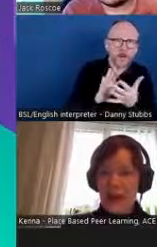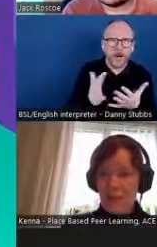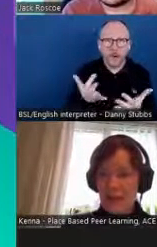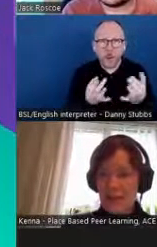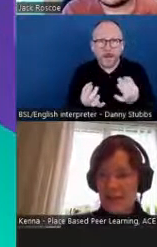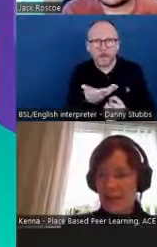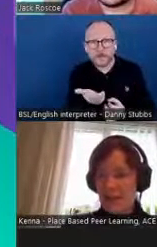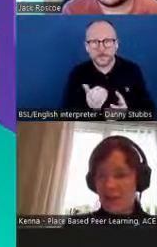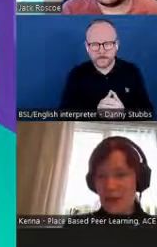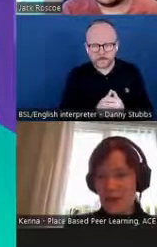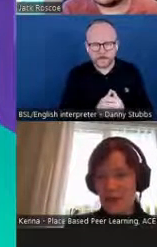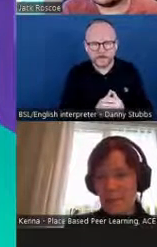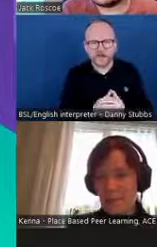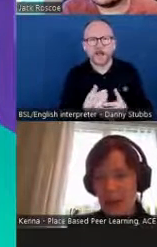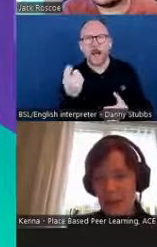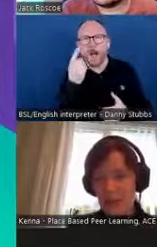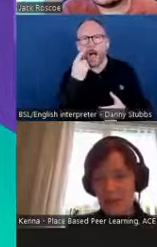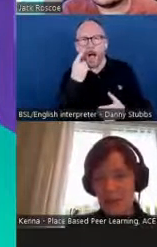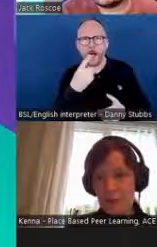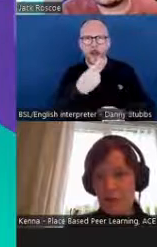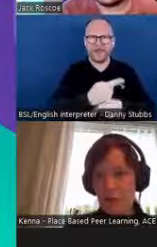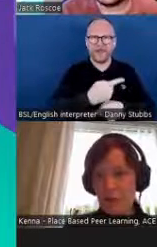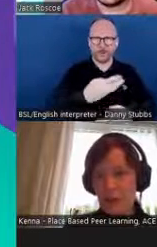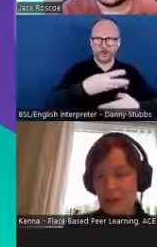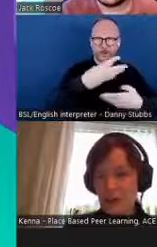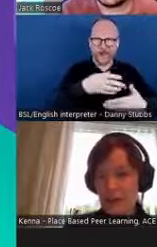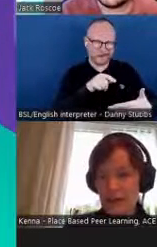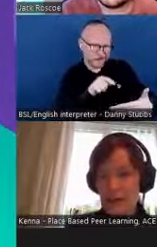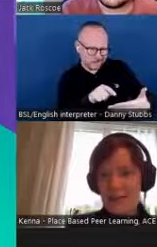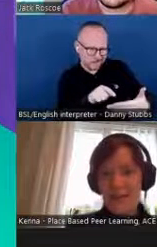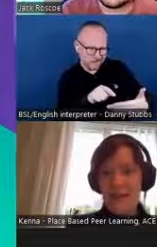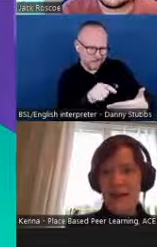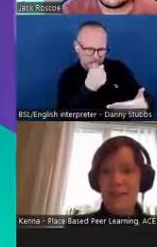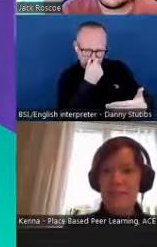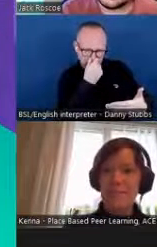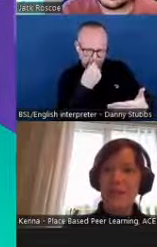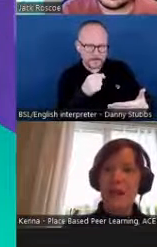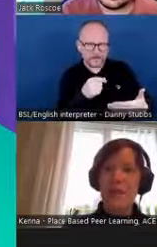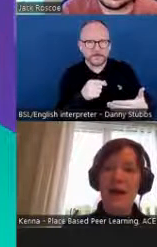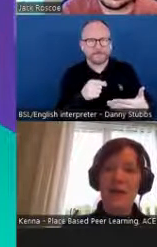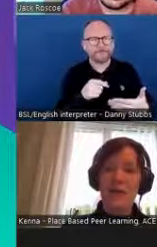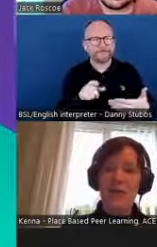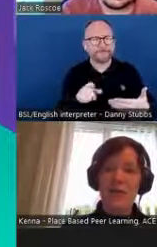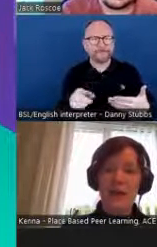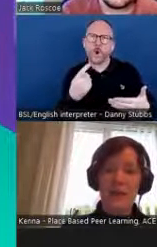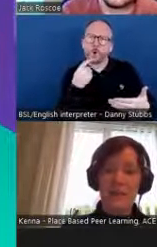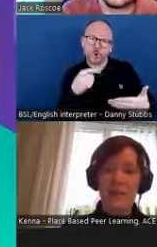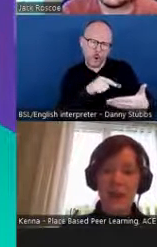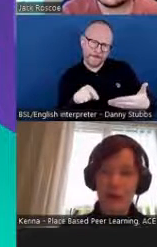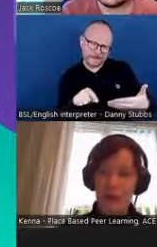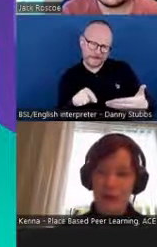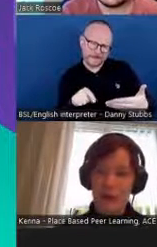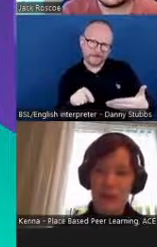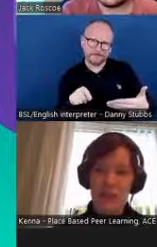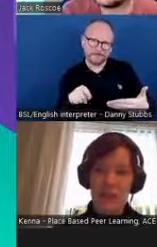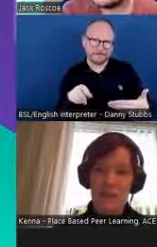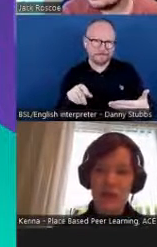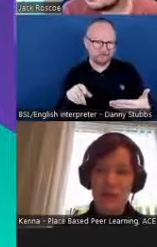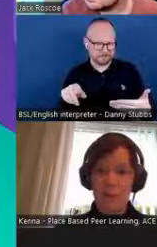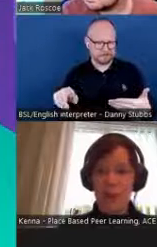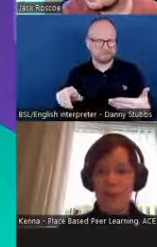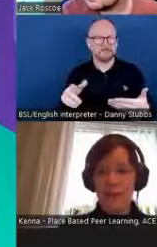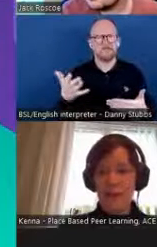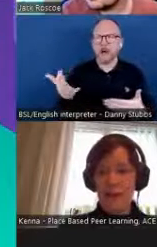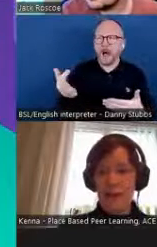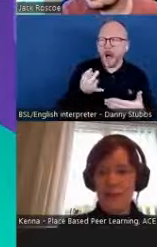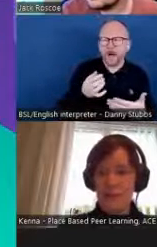There's a comment that I just wanted to come back to from Evoke Kirklees about some evaluation questions that they